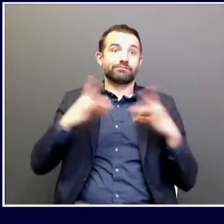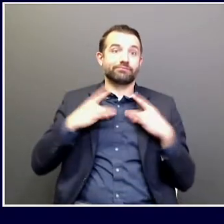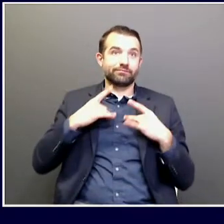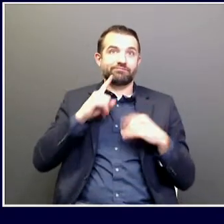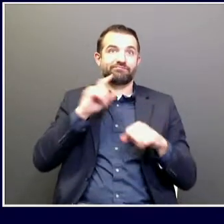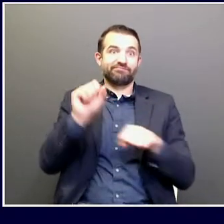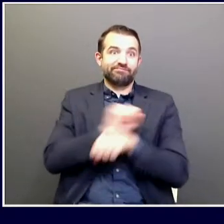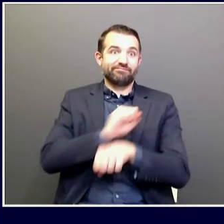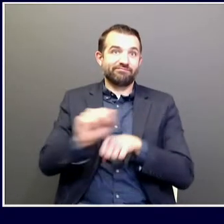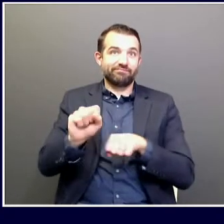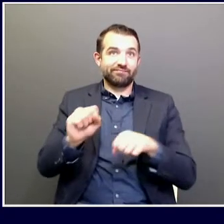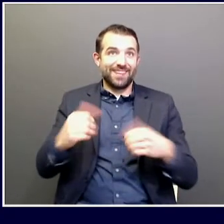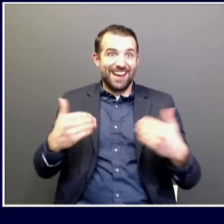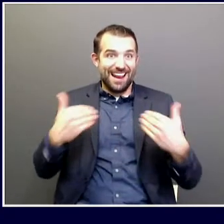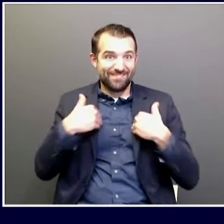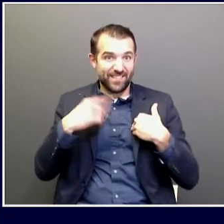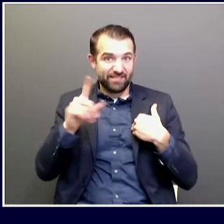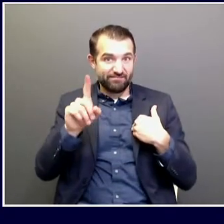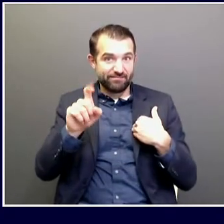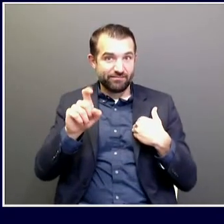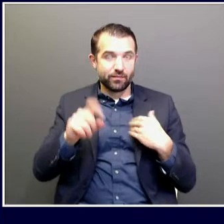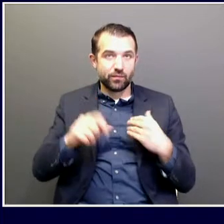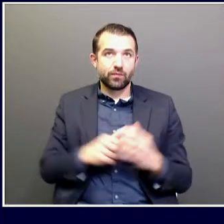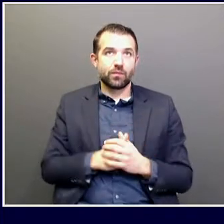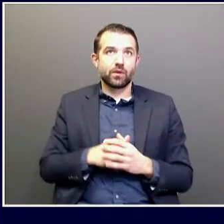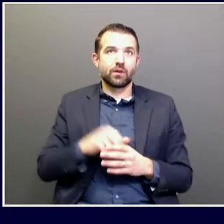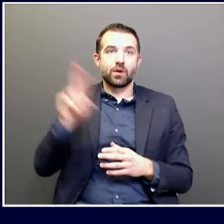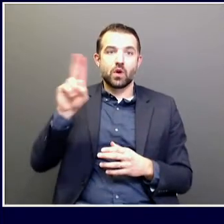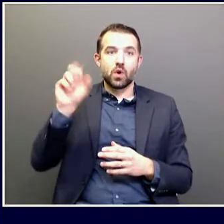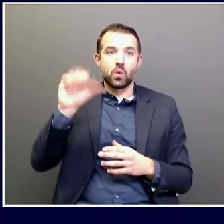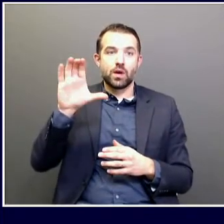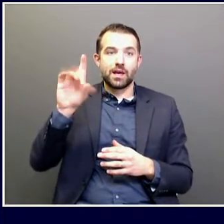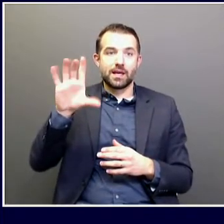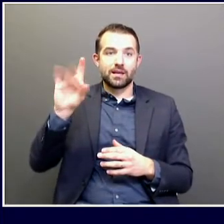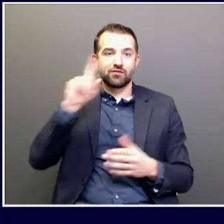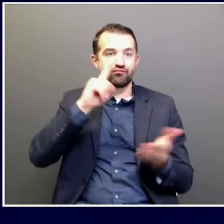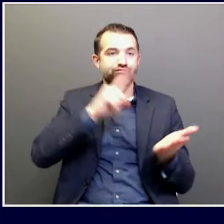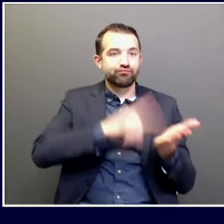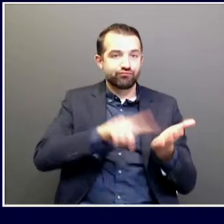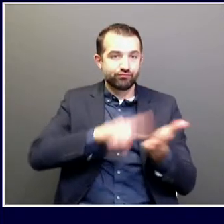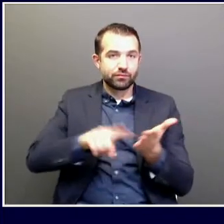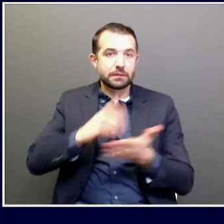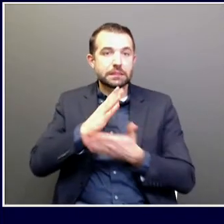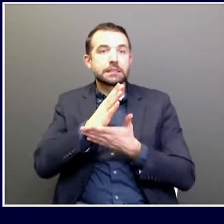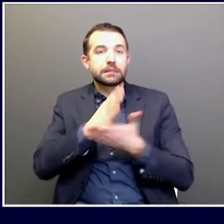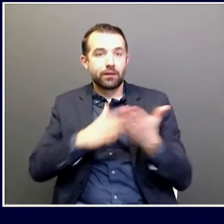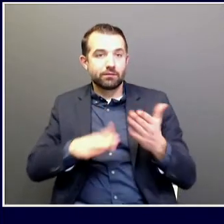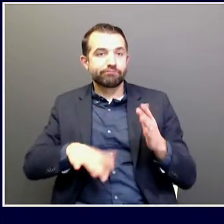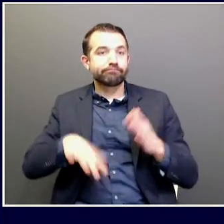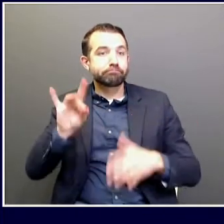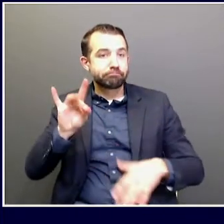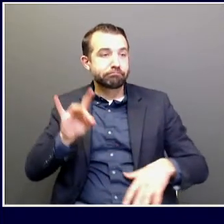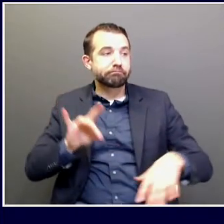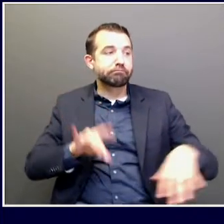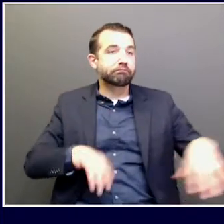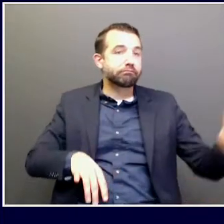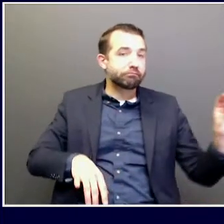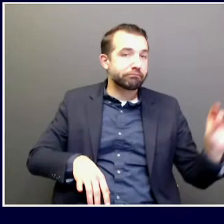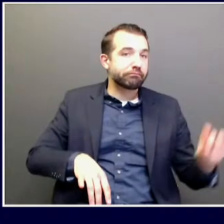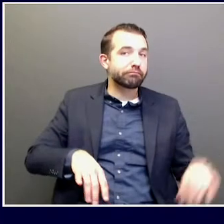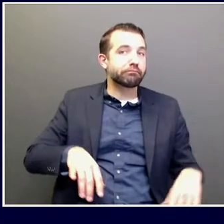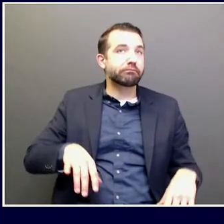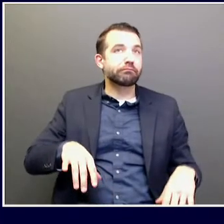reports, and they've been investigated by the U.S. CDC as well as health officials across the globe. The Pfizer vaccine